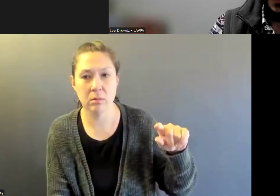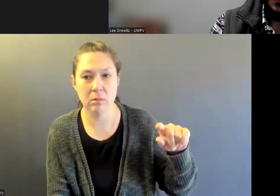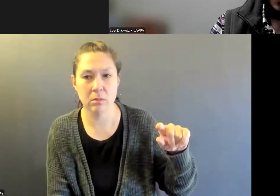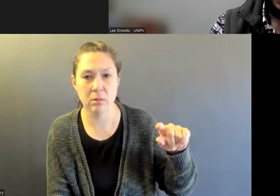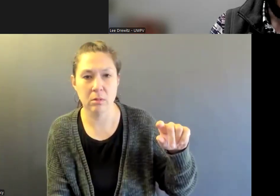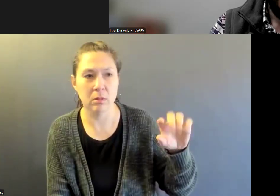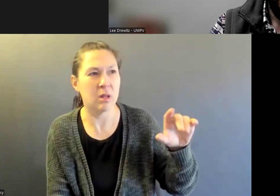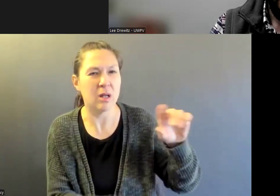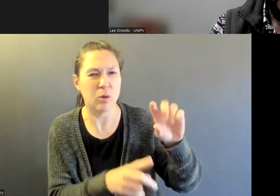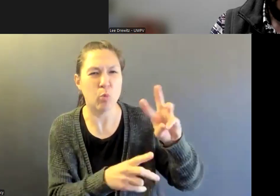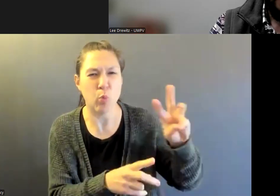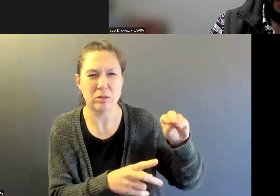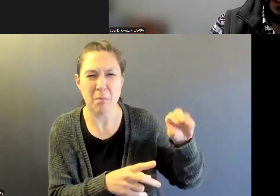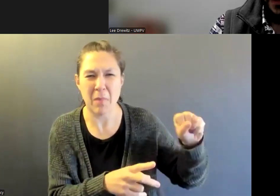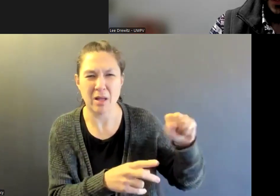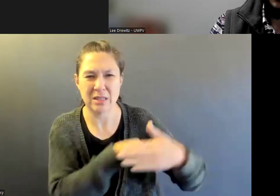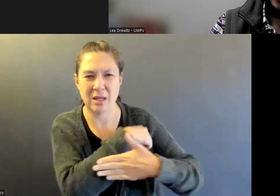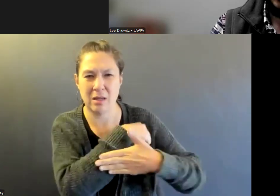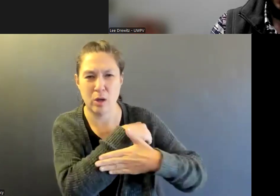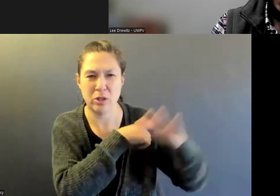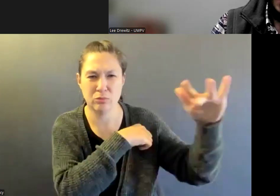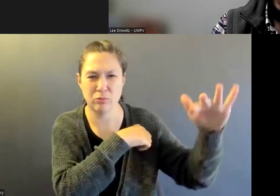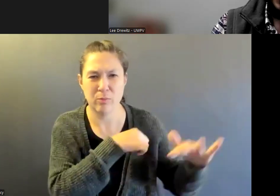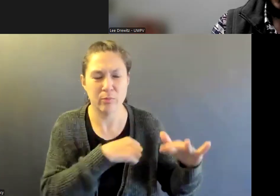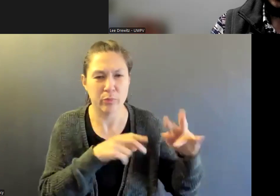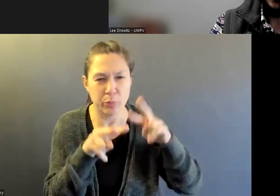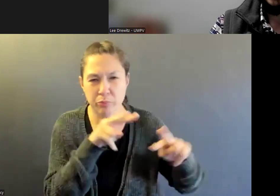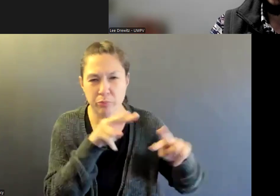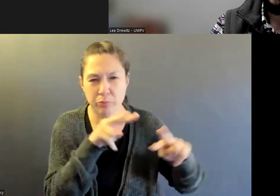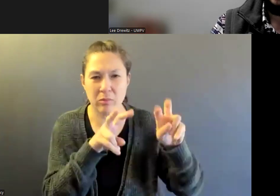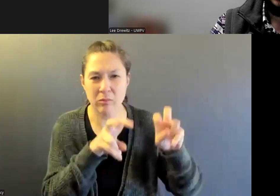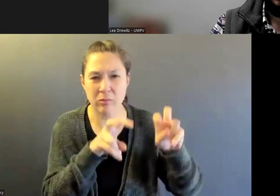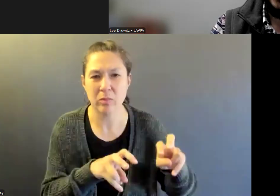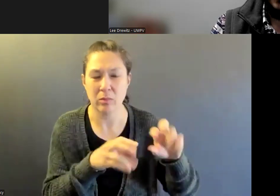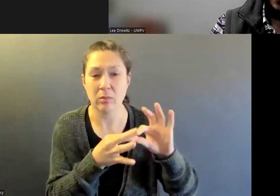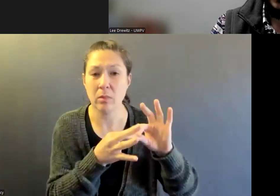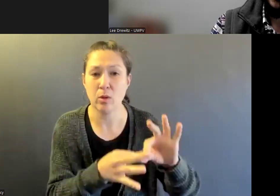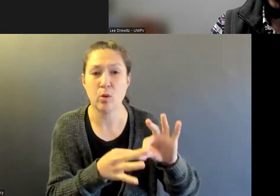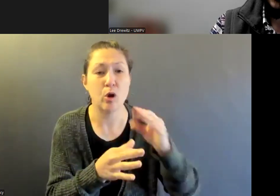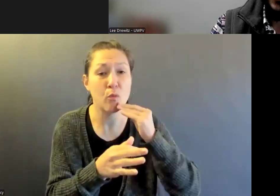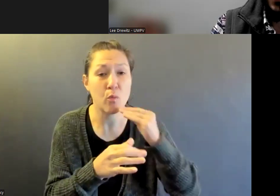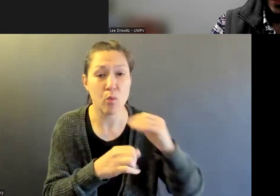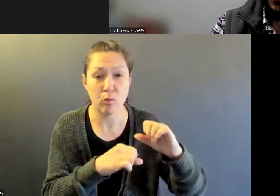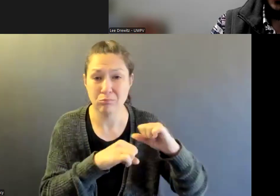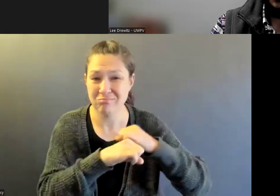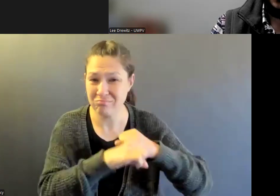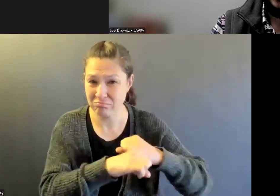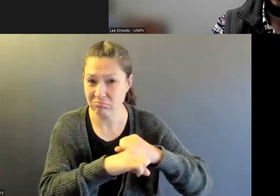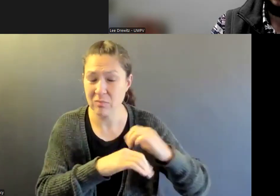direct services, specifically food security and financial wellness. As such, we now operate 3 food